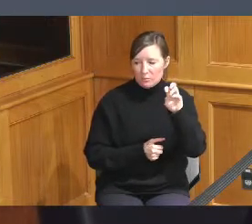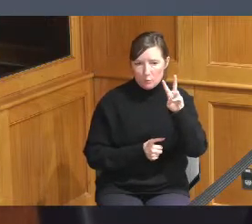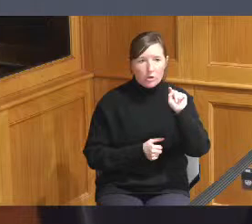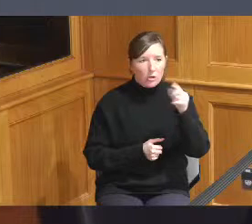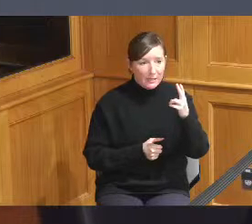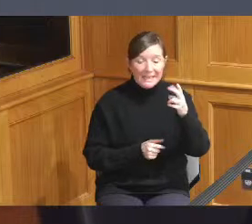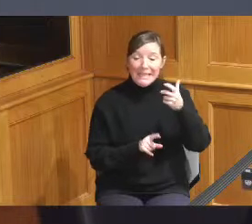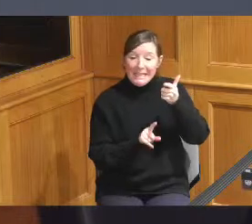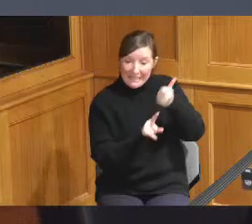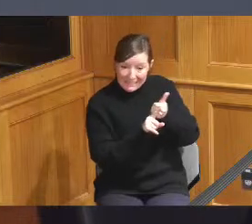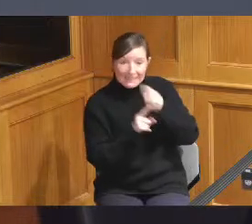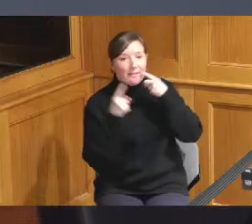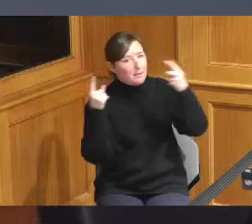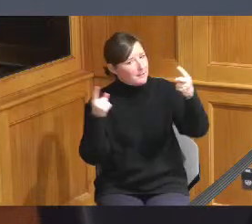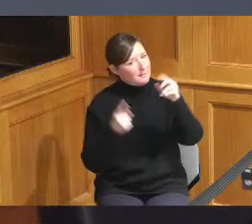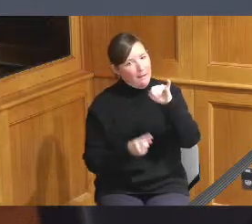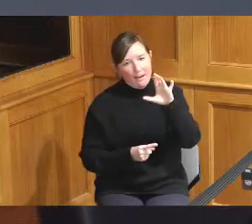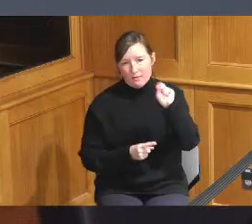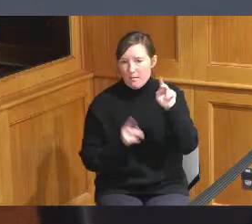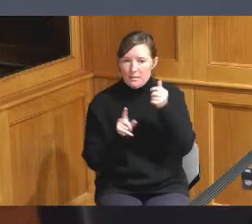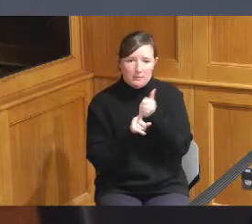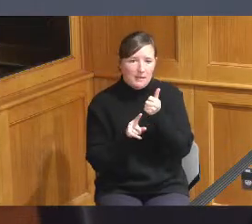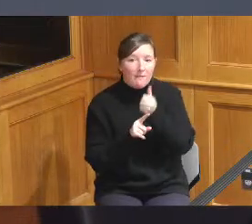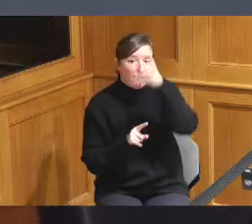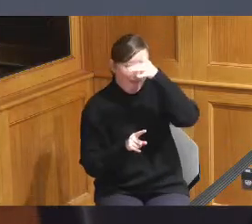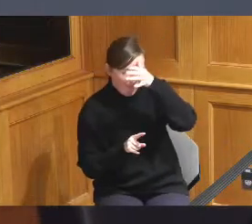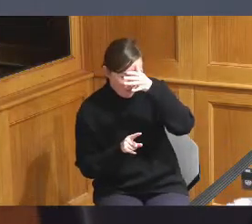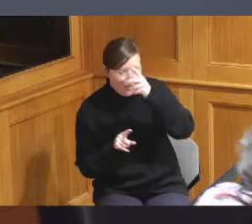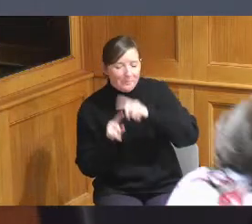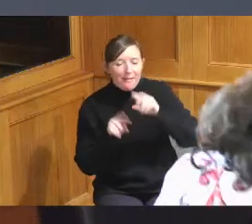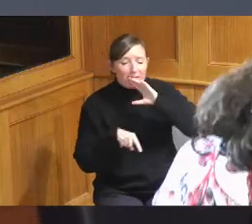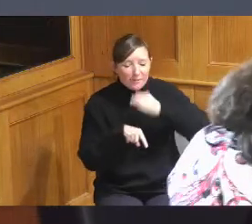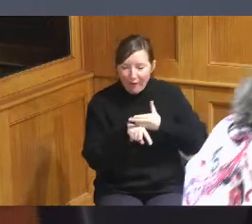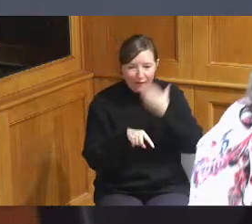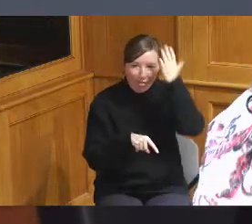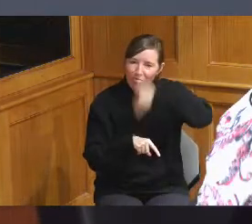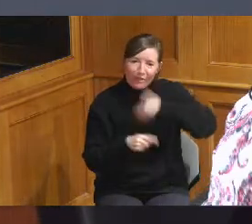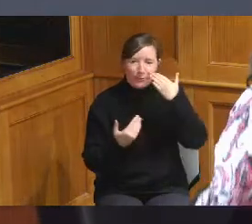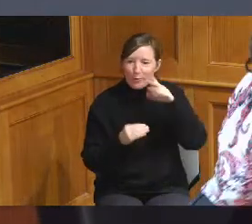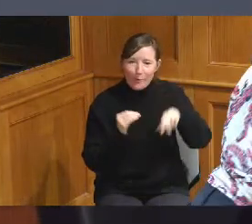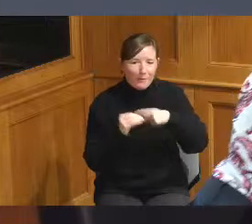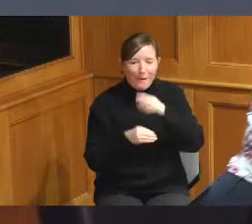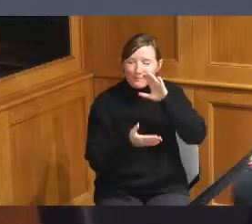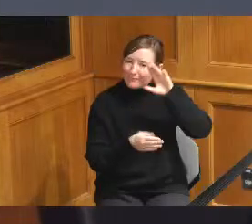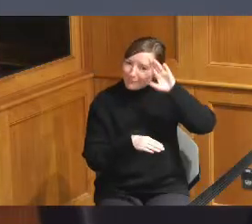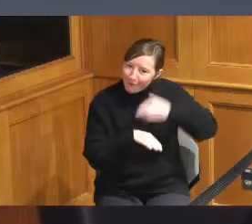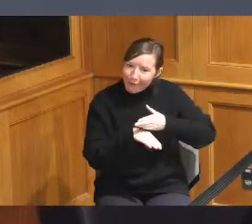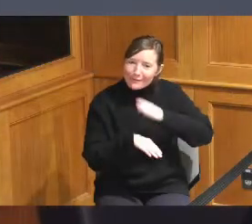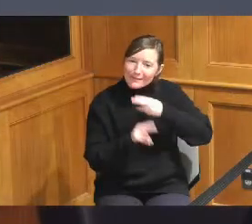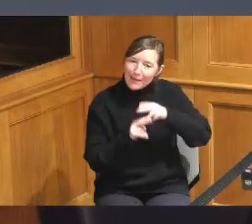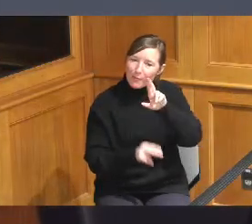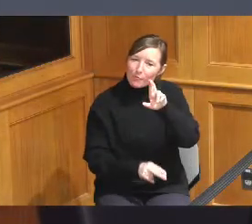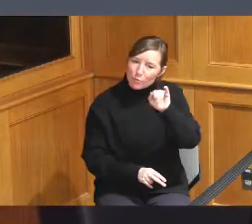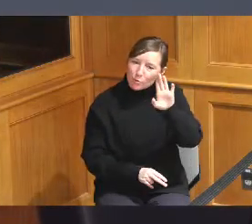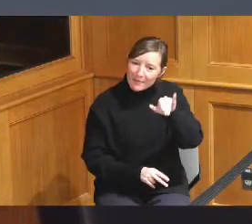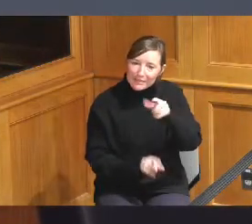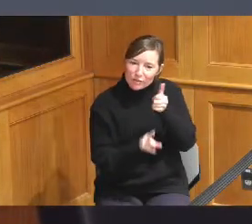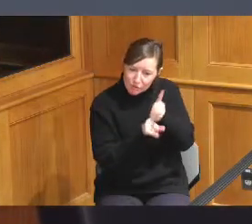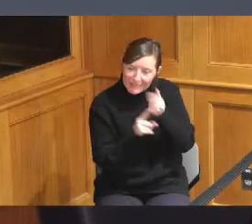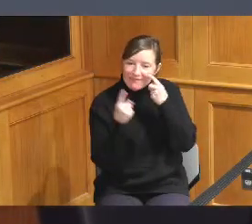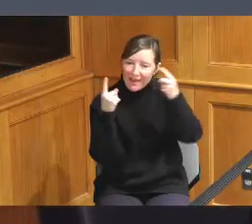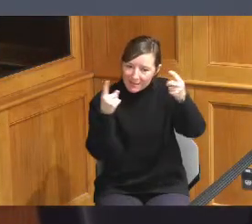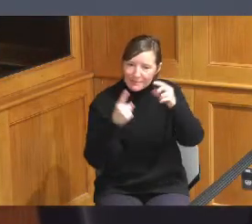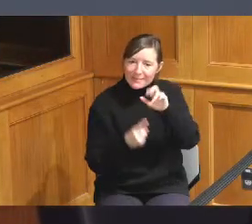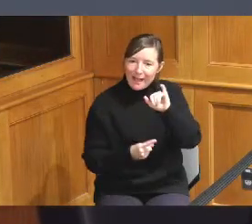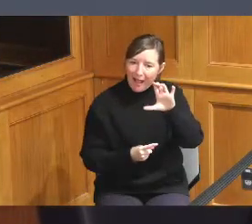icon himself. But oftentimes we don't know about Ruby, and she is an icon, and she is a civil